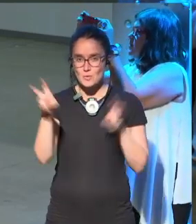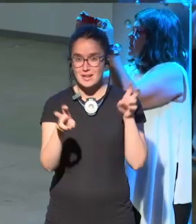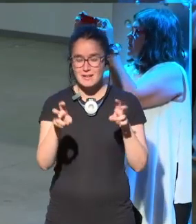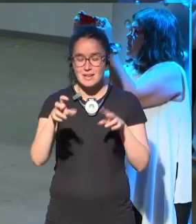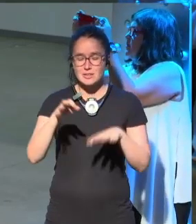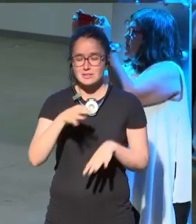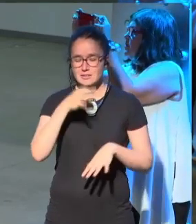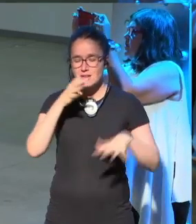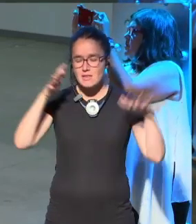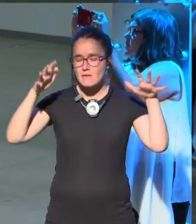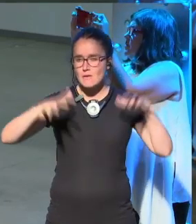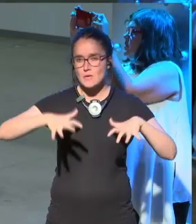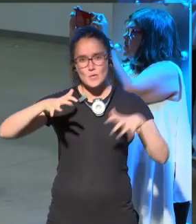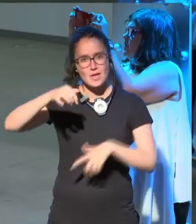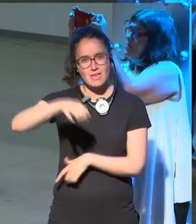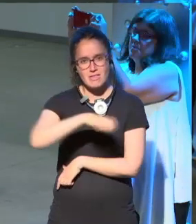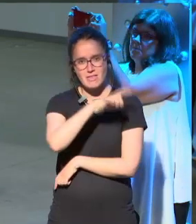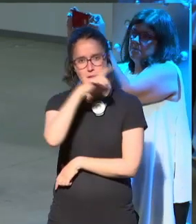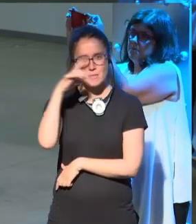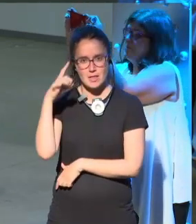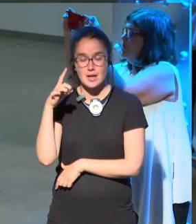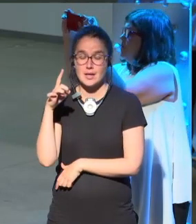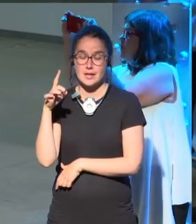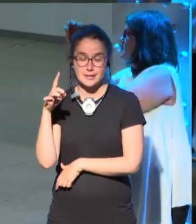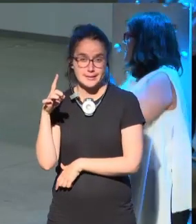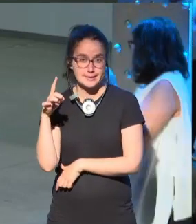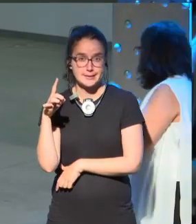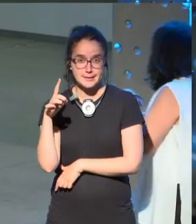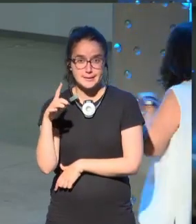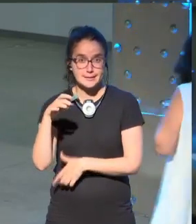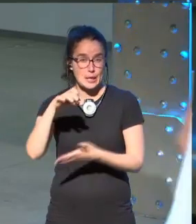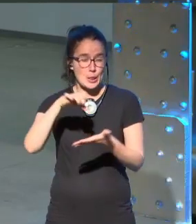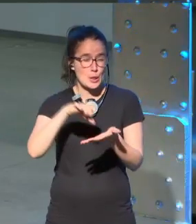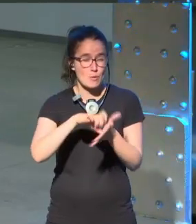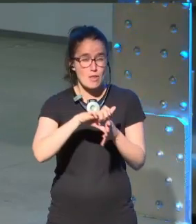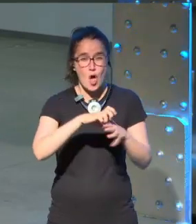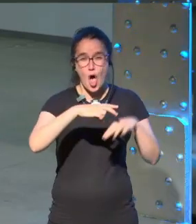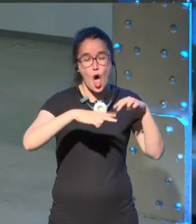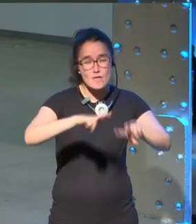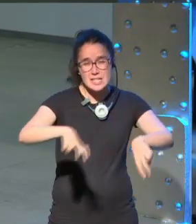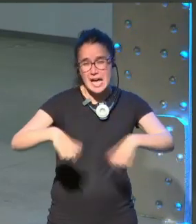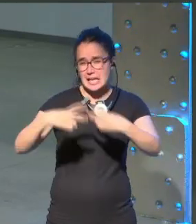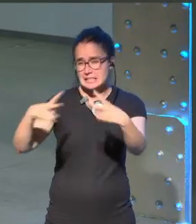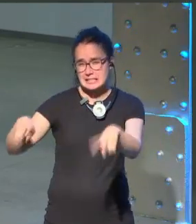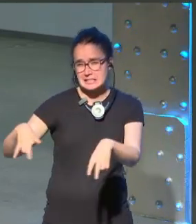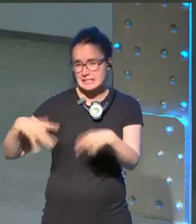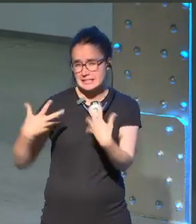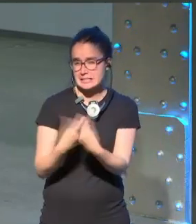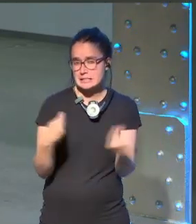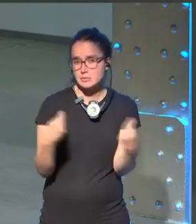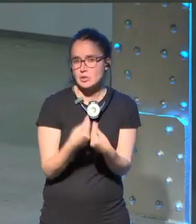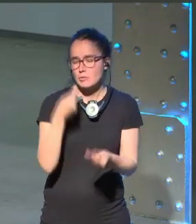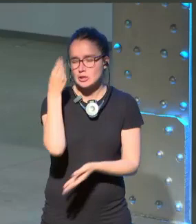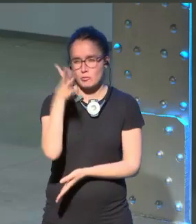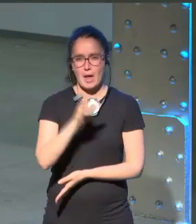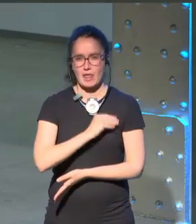courtesy. Thank you very much for being here in this rainy evening. Well, we are here, but